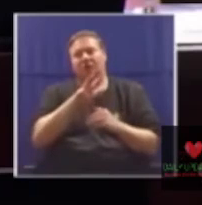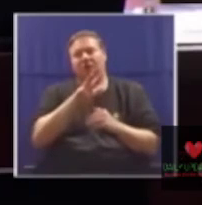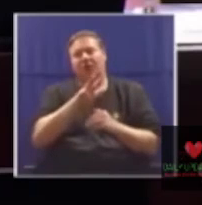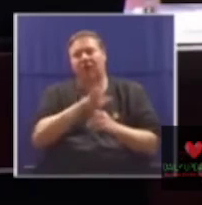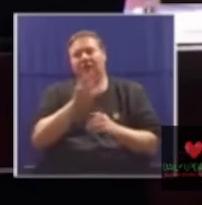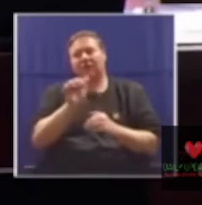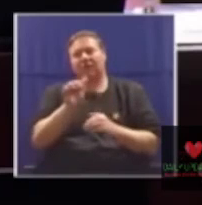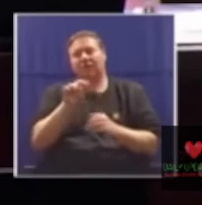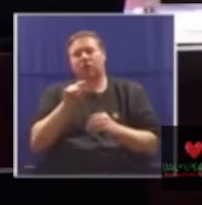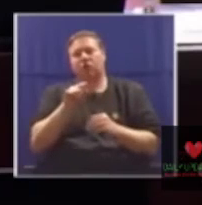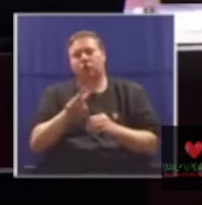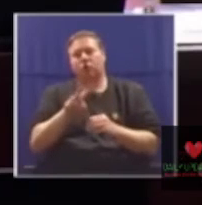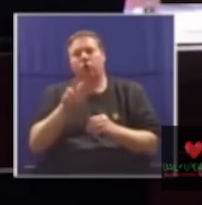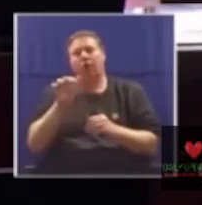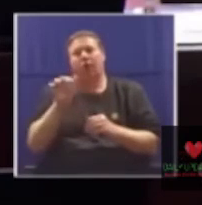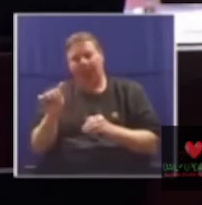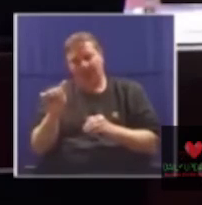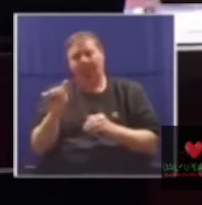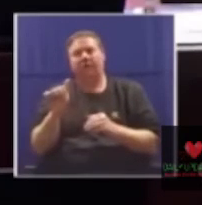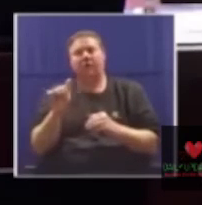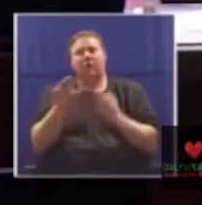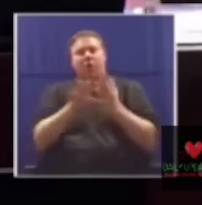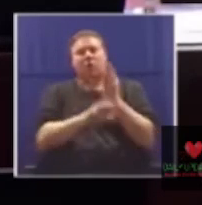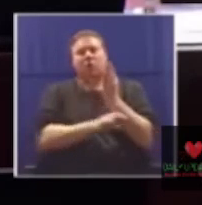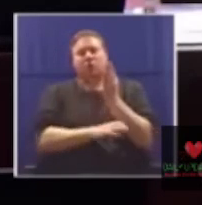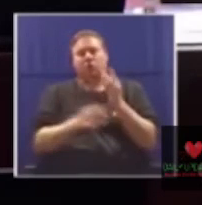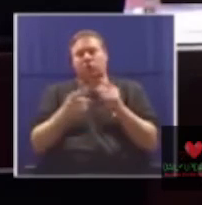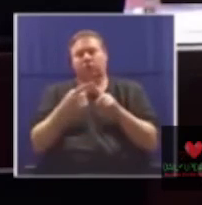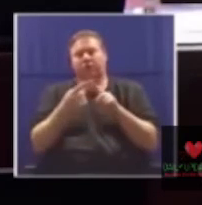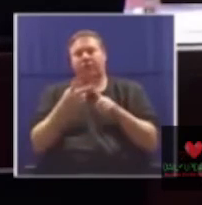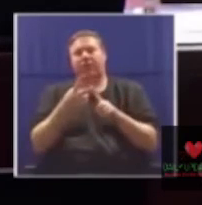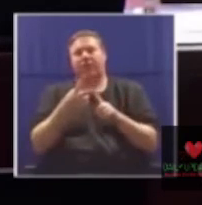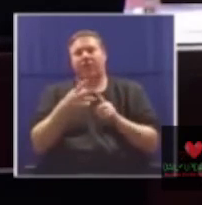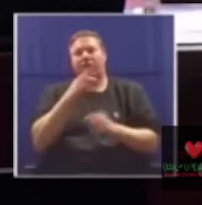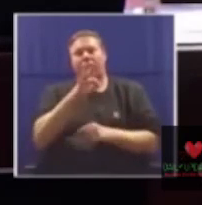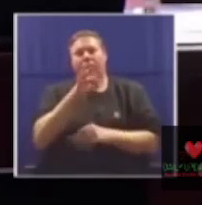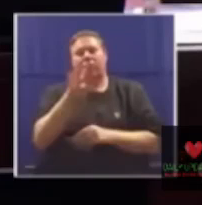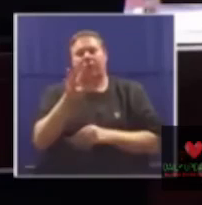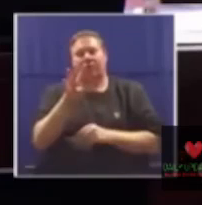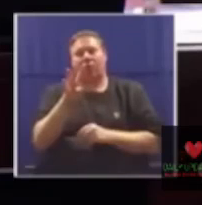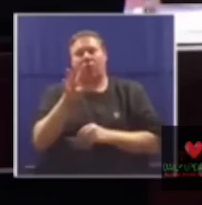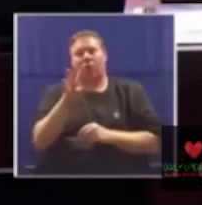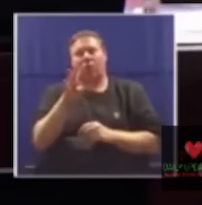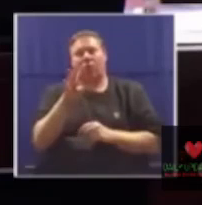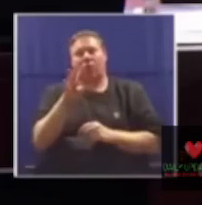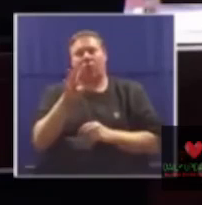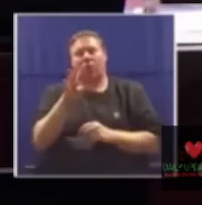of the Constitution, a serious violation of Section 34(1) of